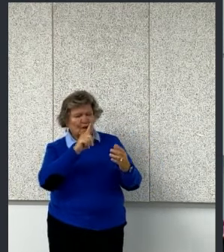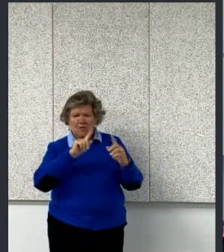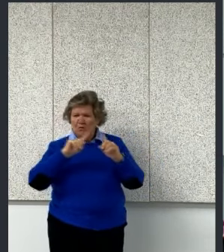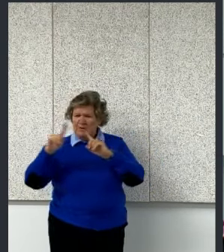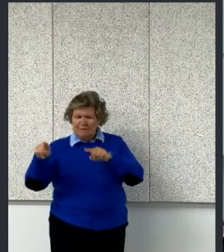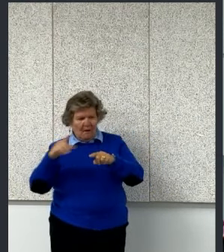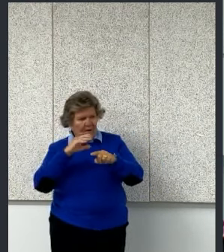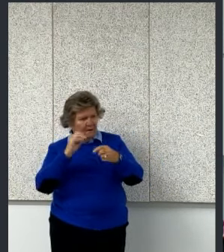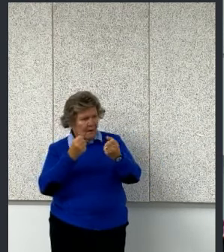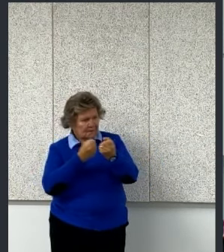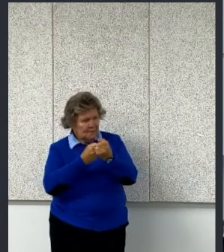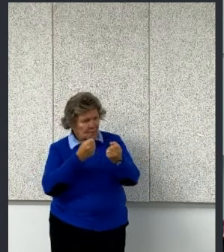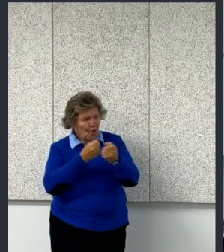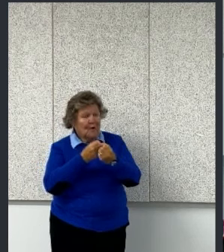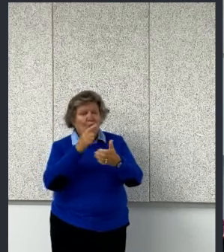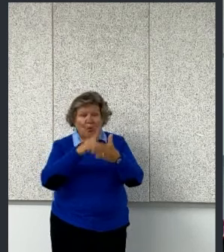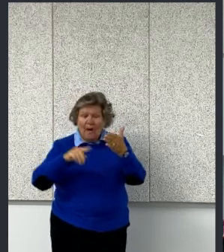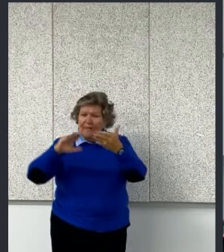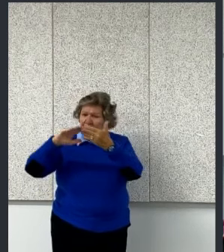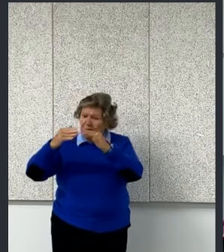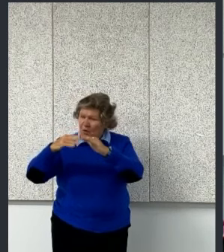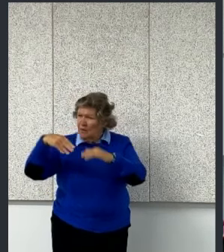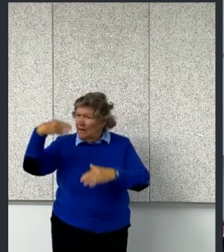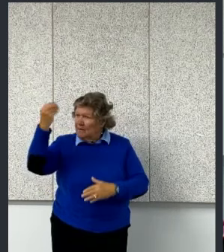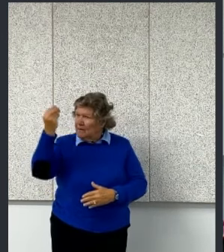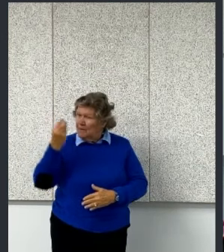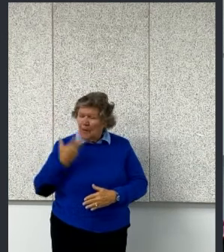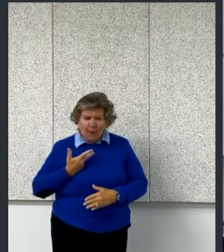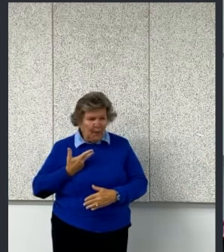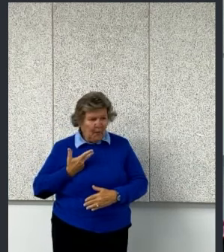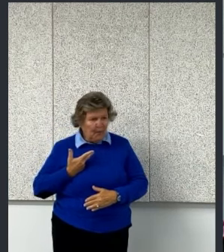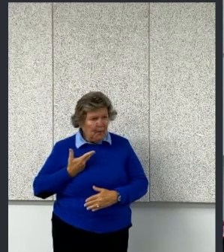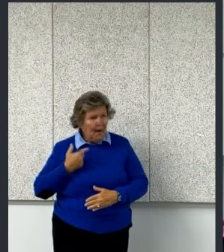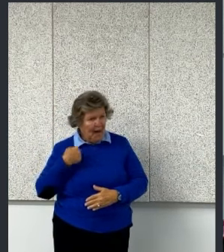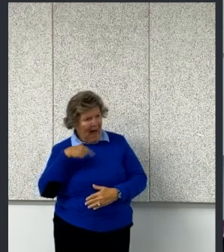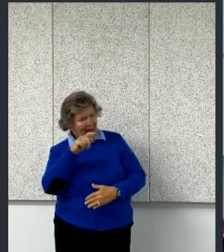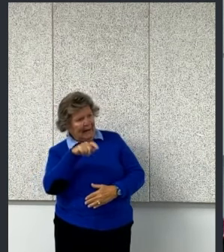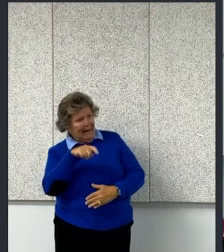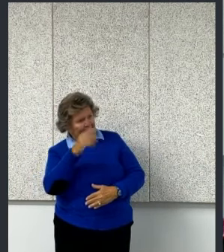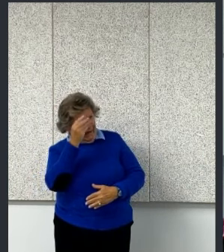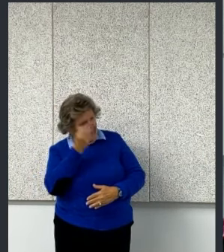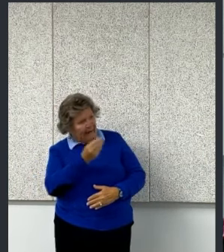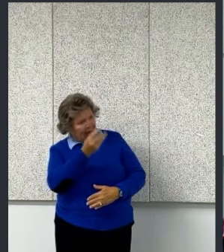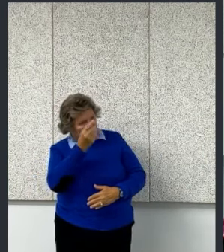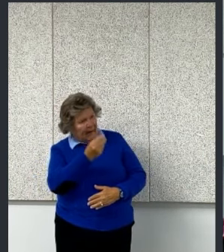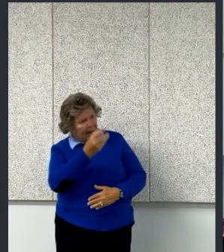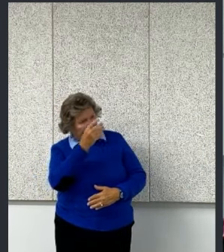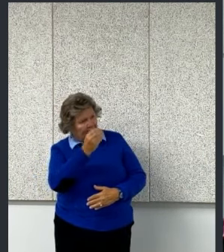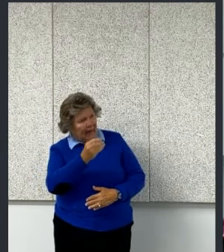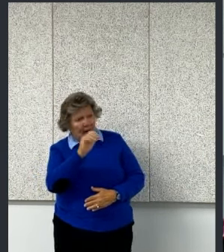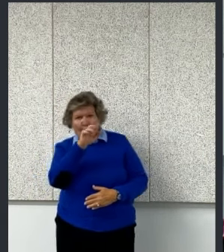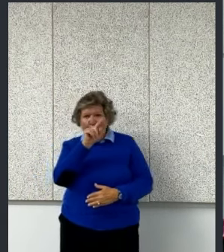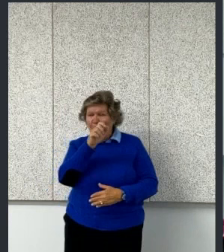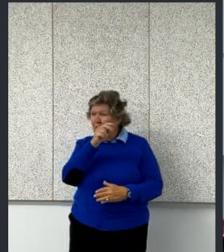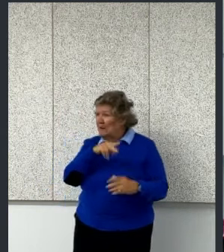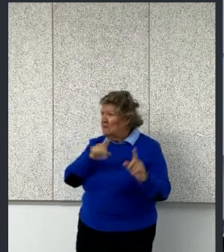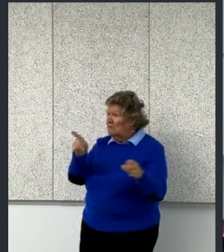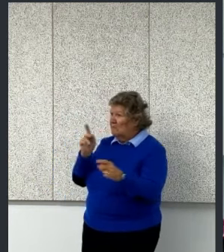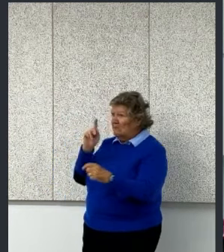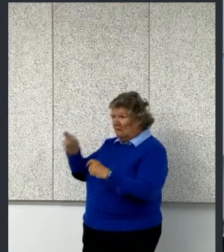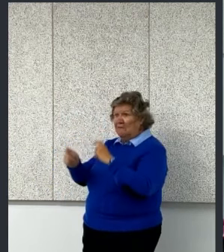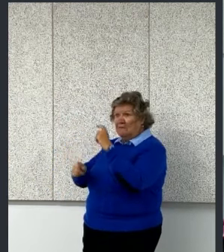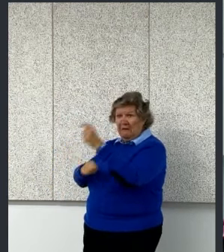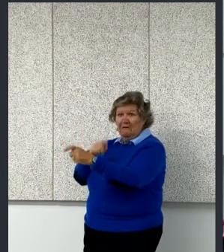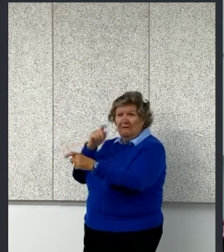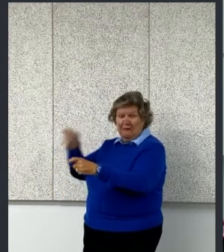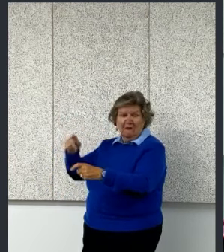and supporting what the community tells you it wants or needs, or that the artist tells you, like, this is the direction that we're trying to